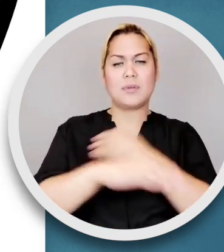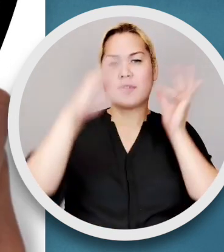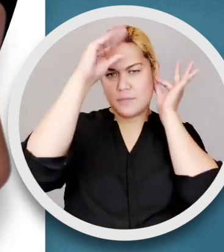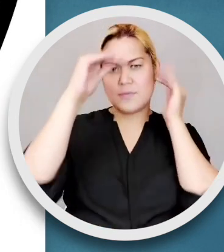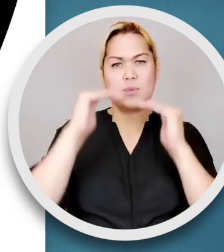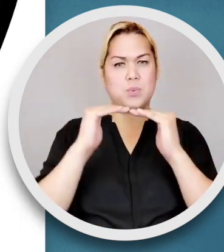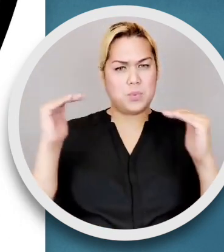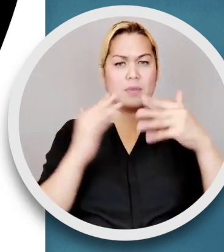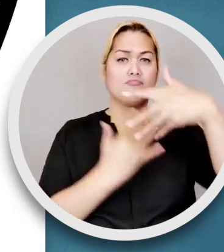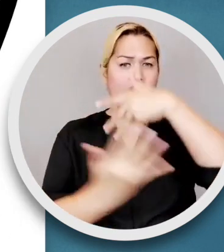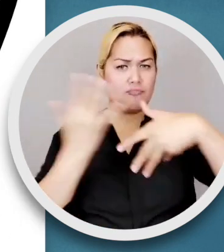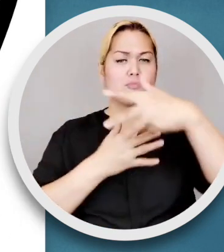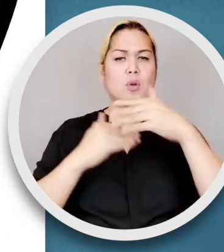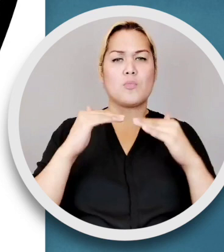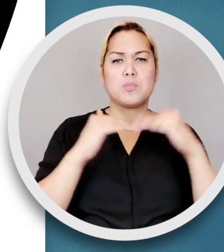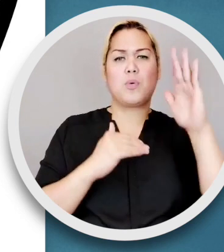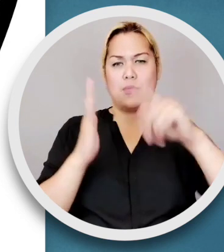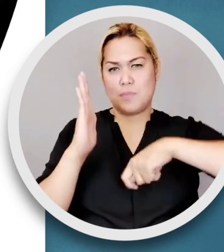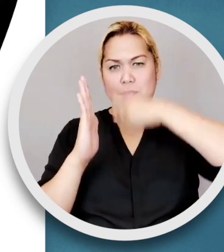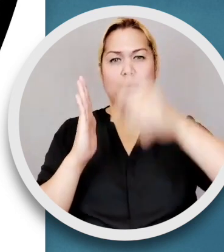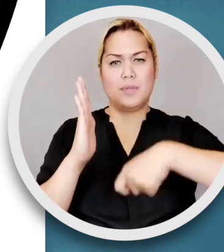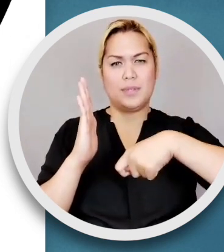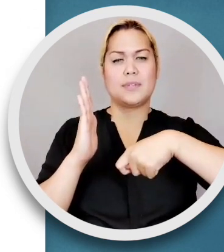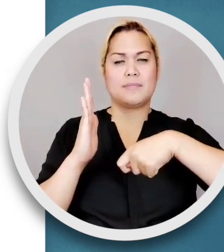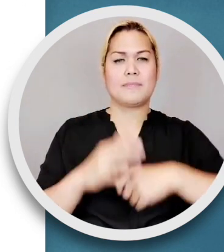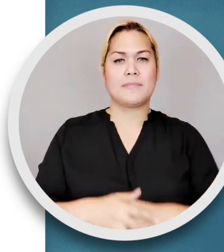3. Engaging in GESI law and policy reform.